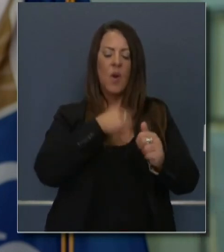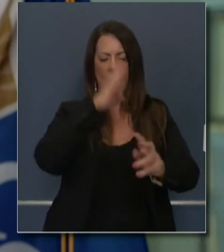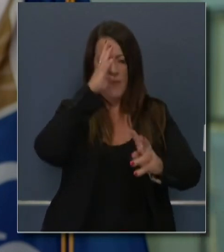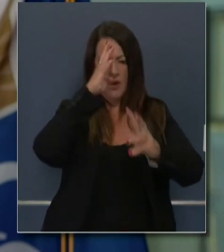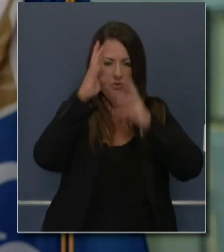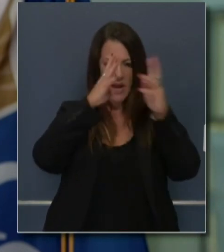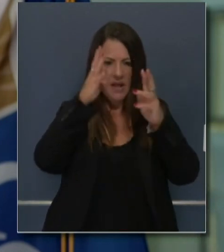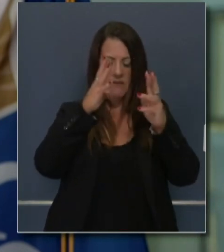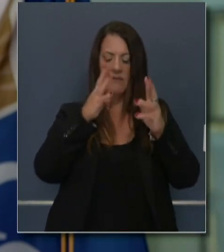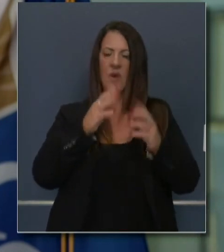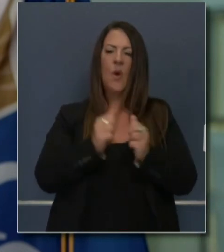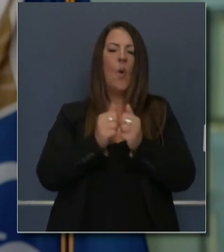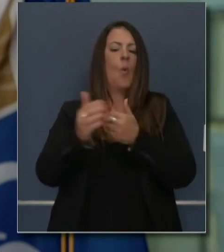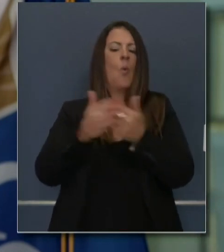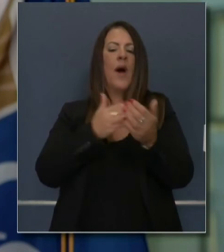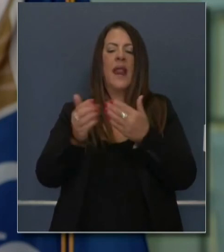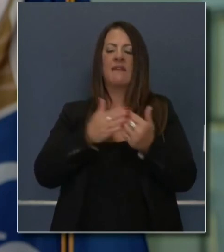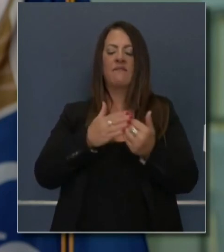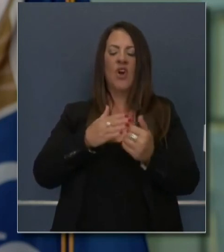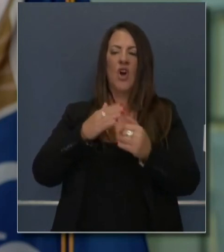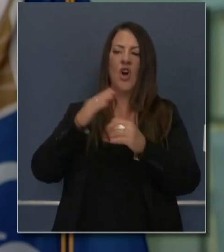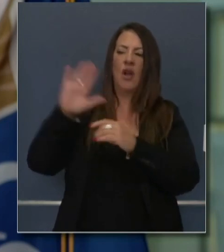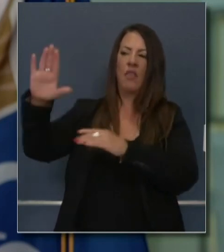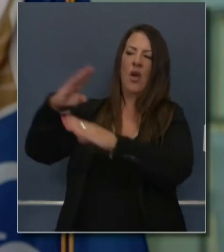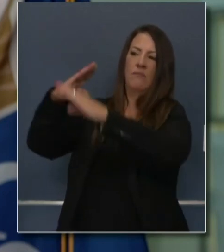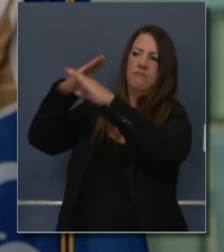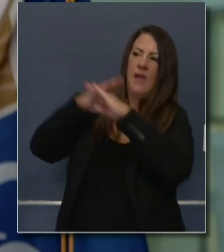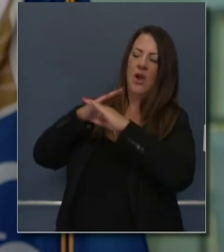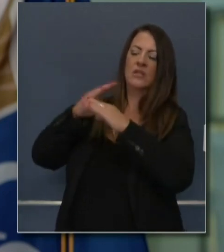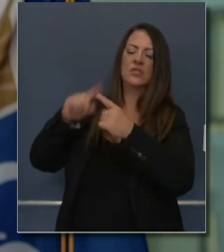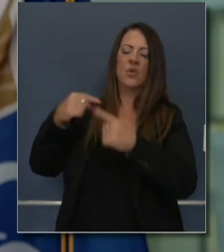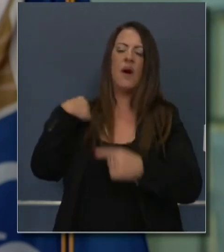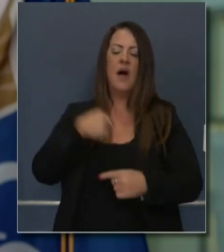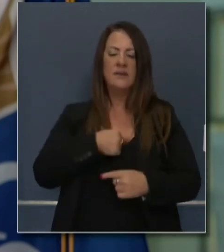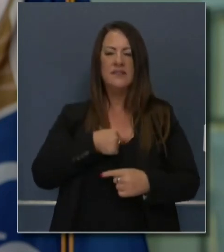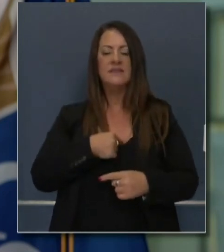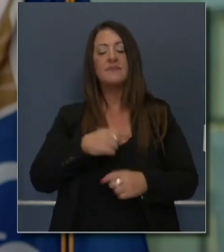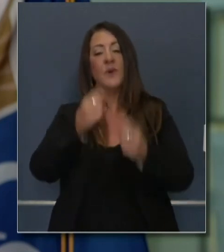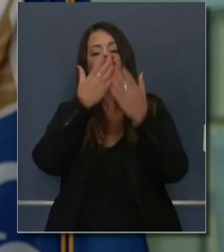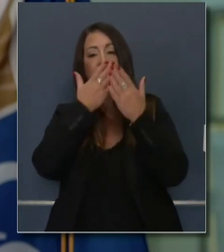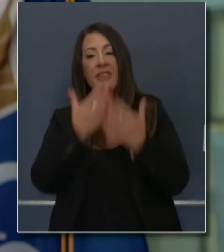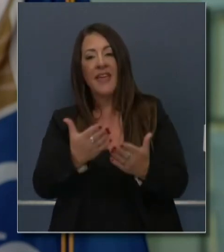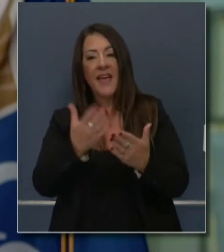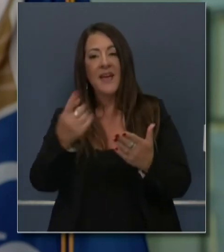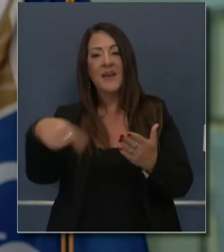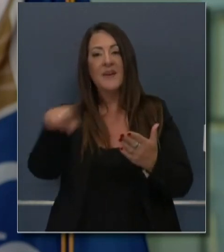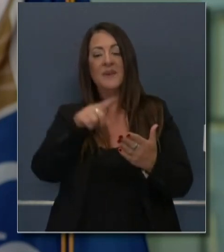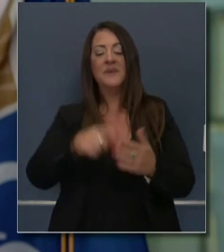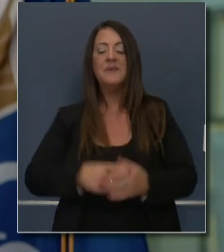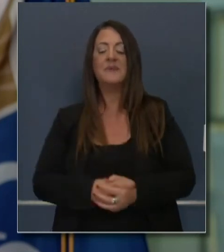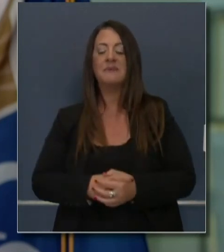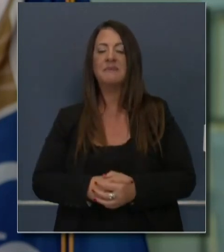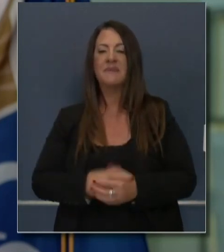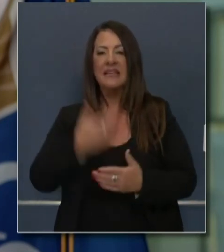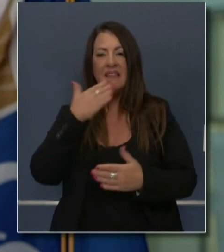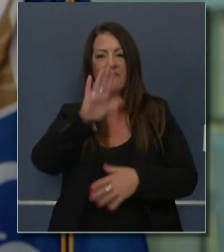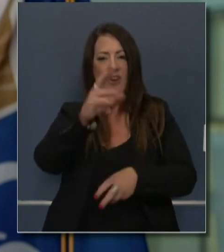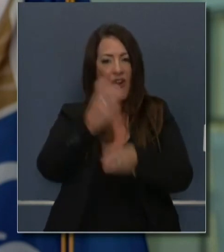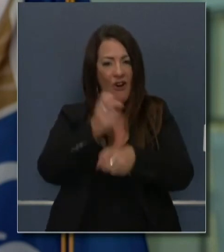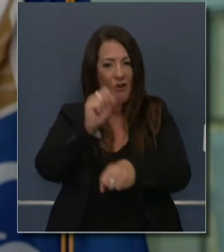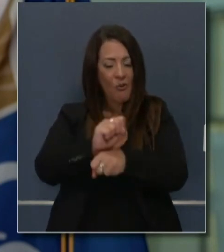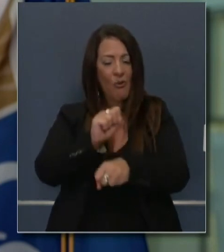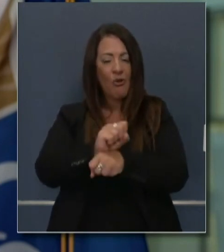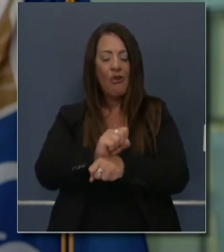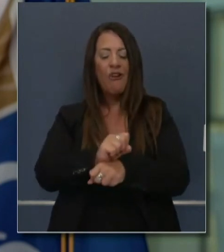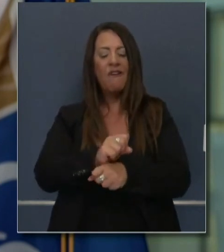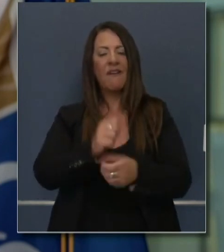through, or around whatever obstacles come in our way. And so I want to thank everybody for all the work that you've done to